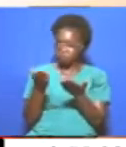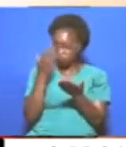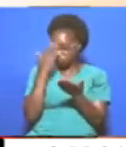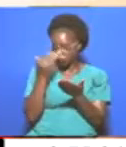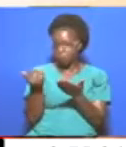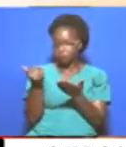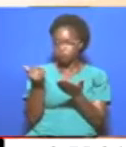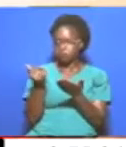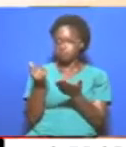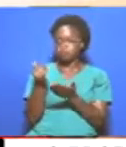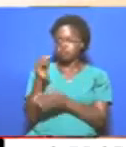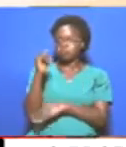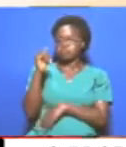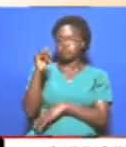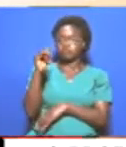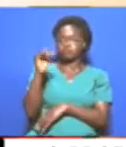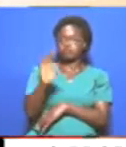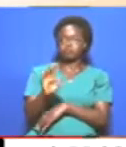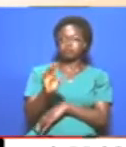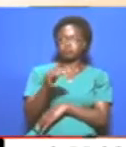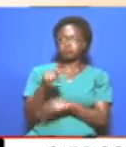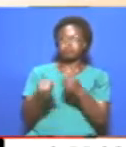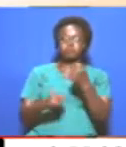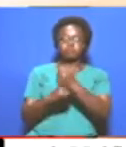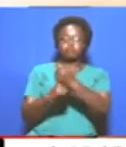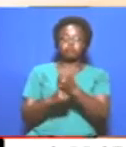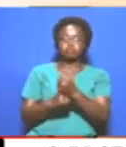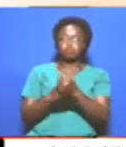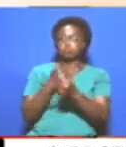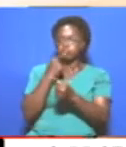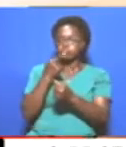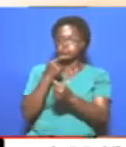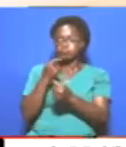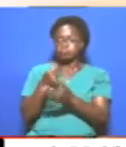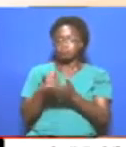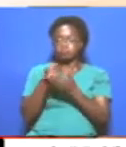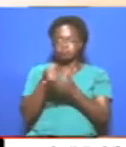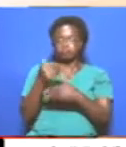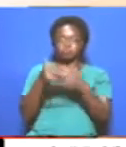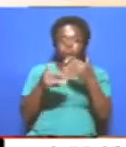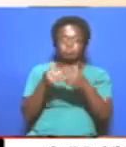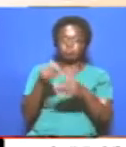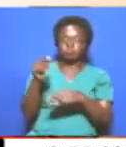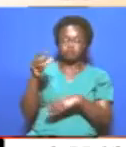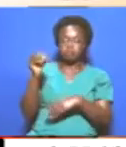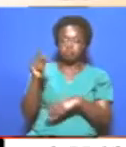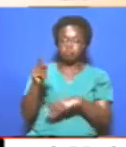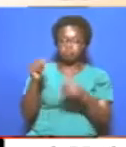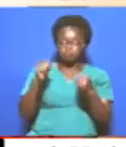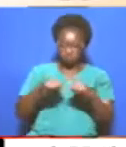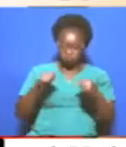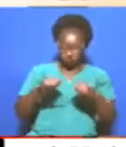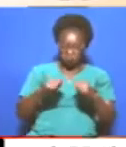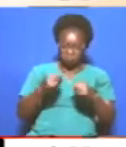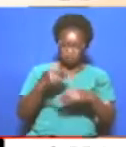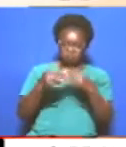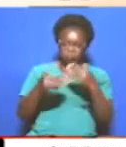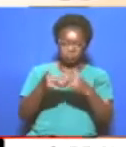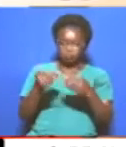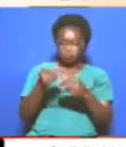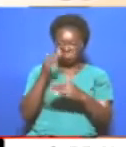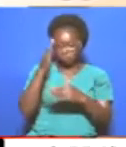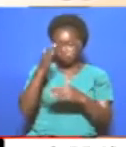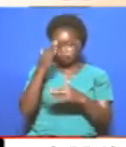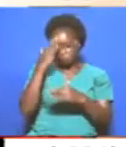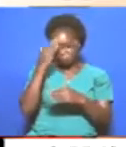ITF supported us, they said they would help us put it up. GOK agreed they would put it up, but perhaps because of COVID,